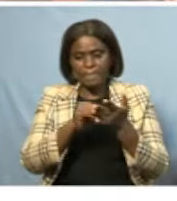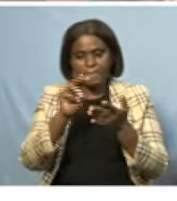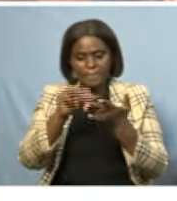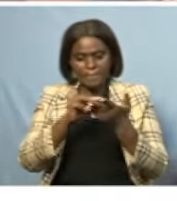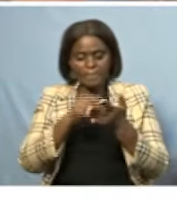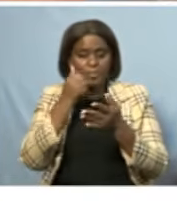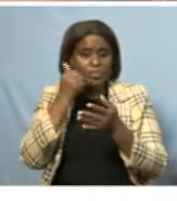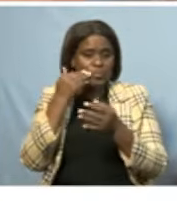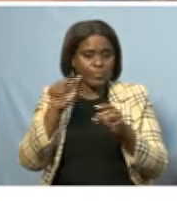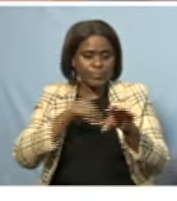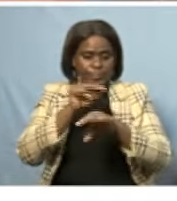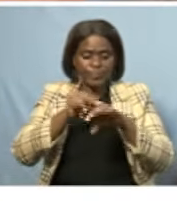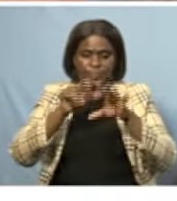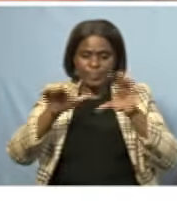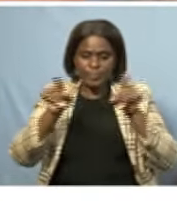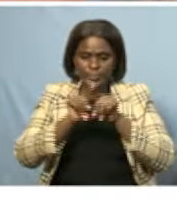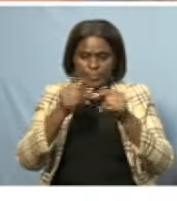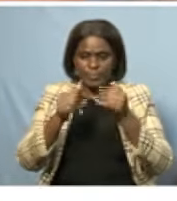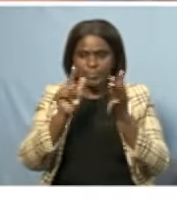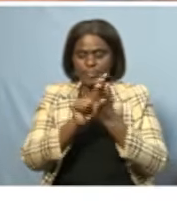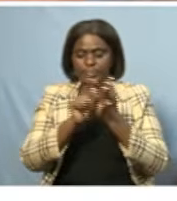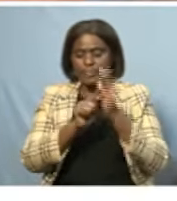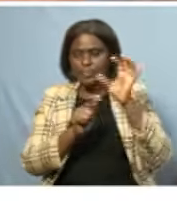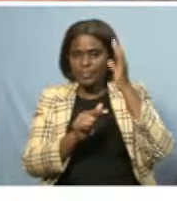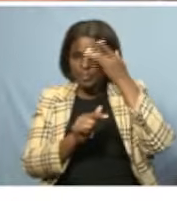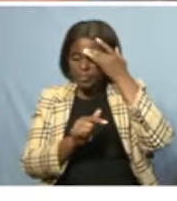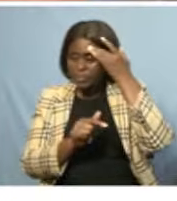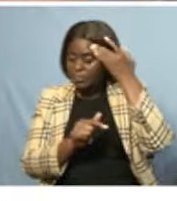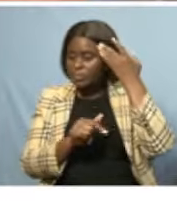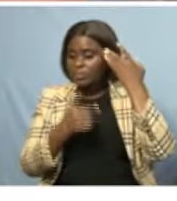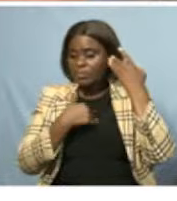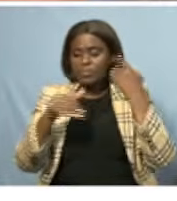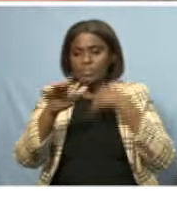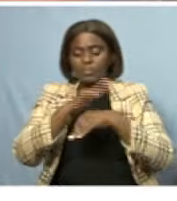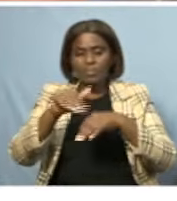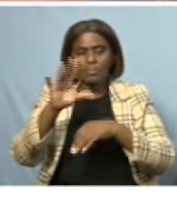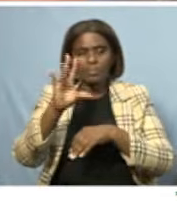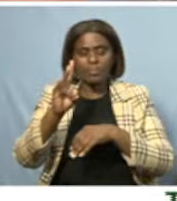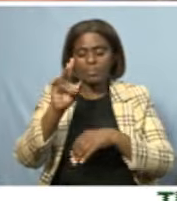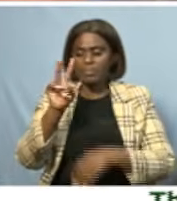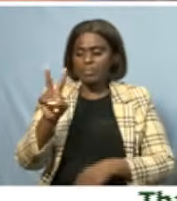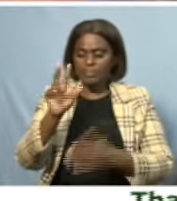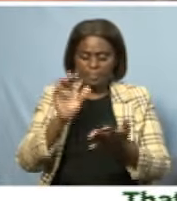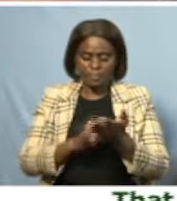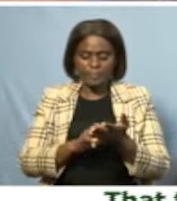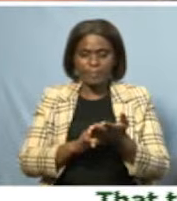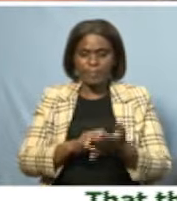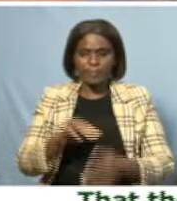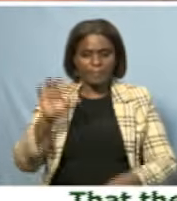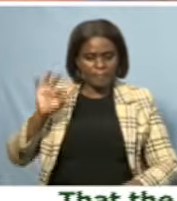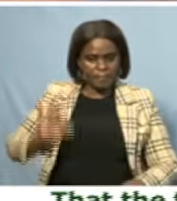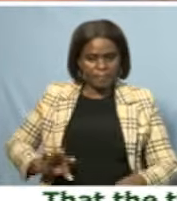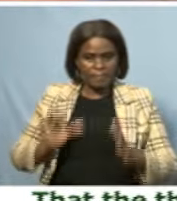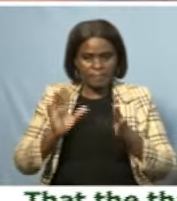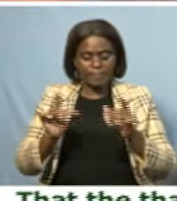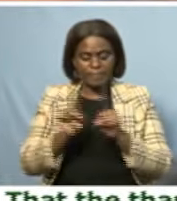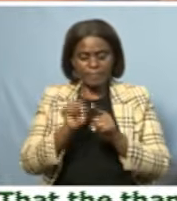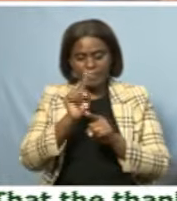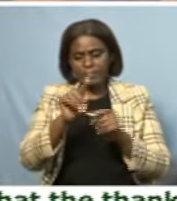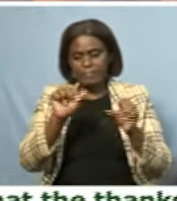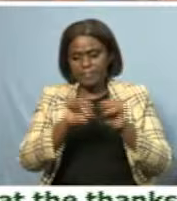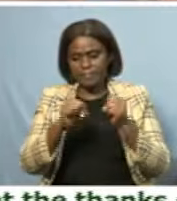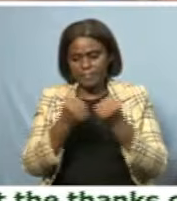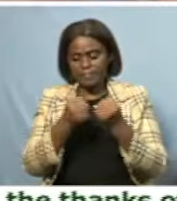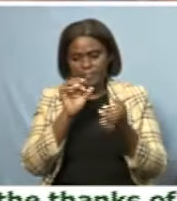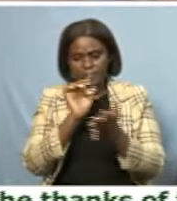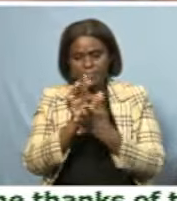households nationwide, and Lusaka province has over 72,000 beneficiaries on the social